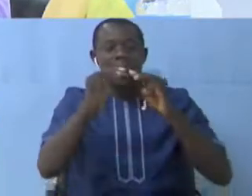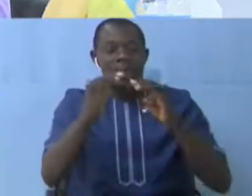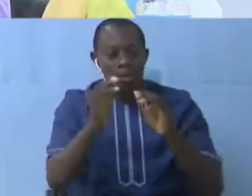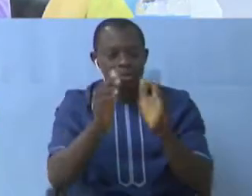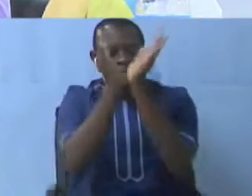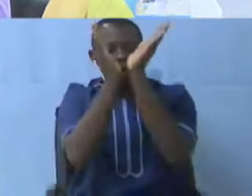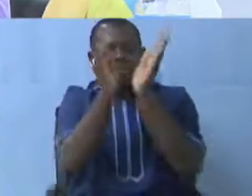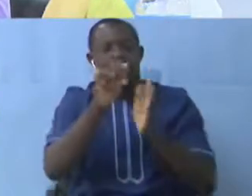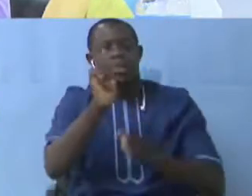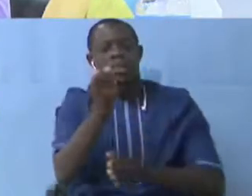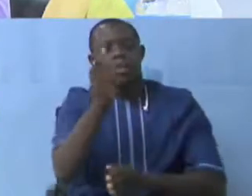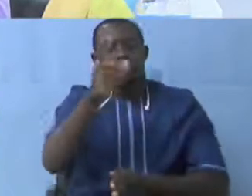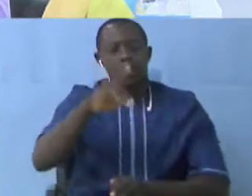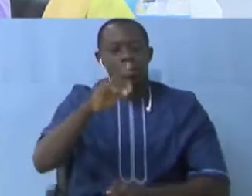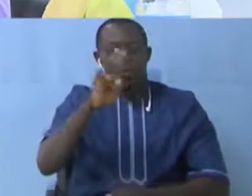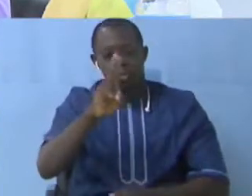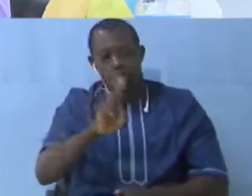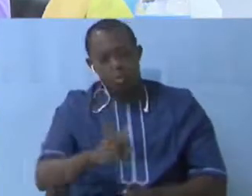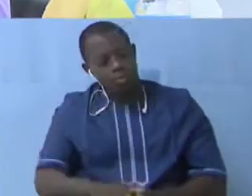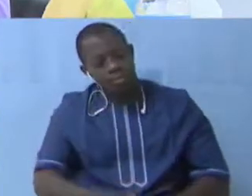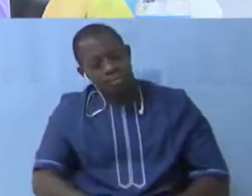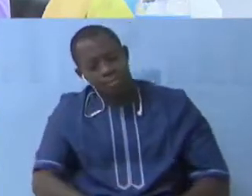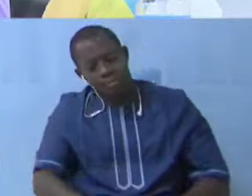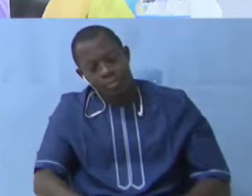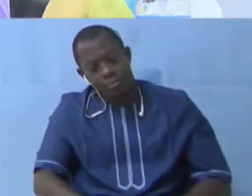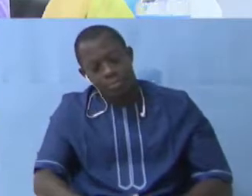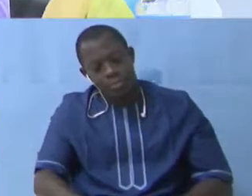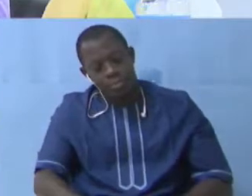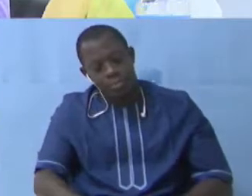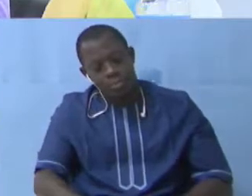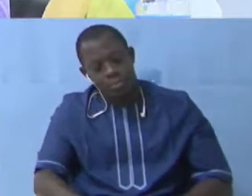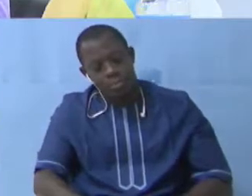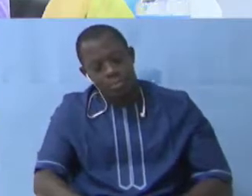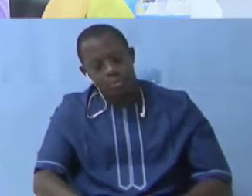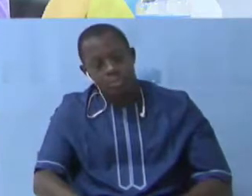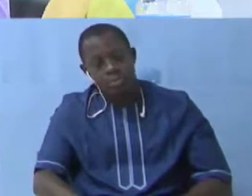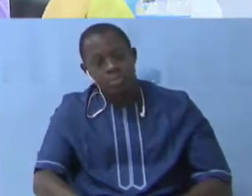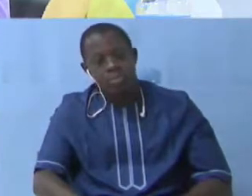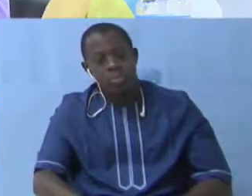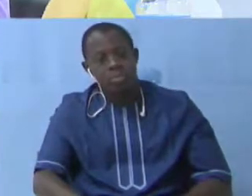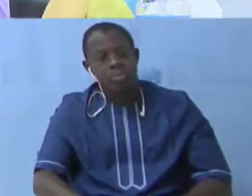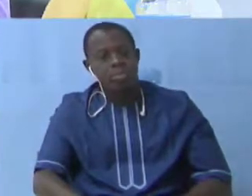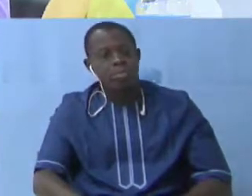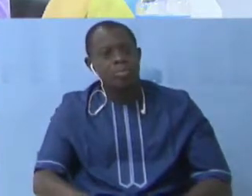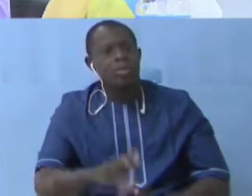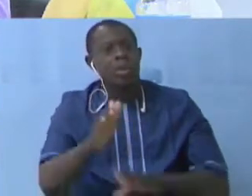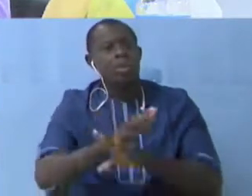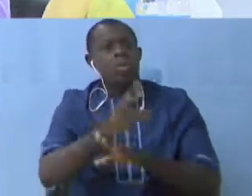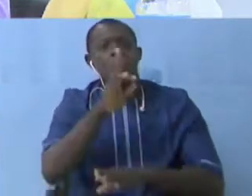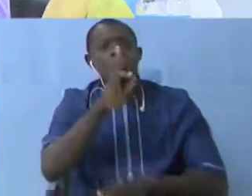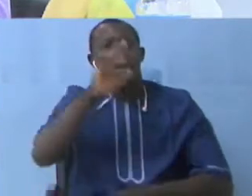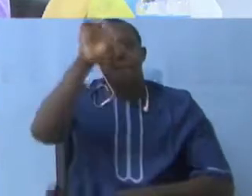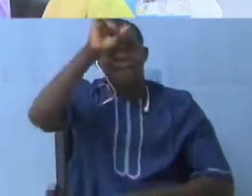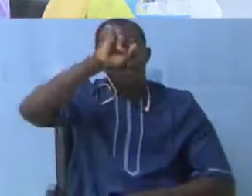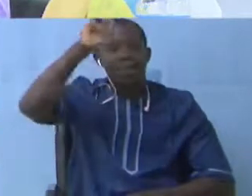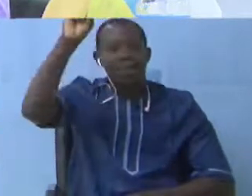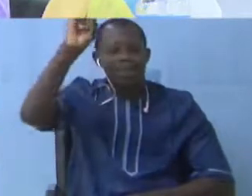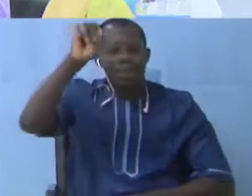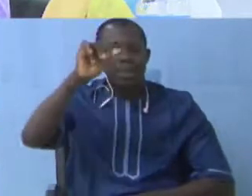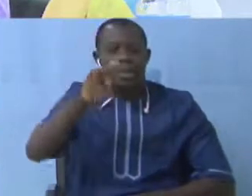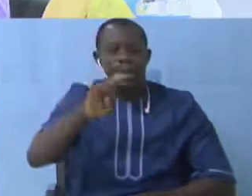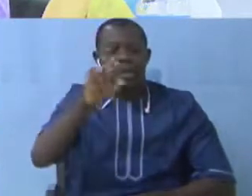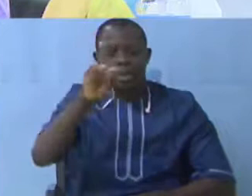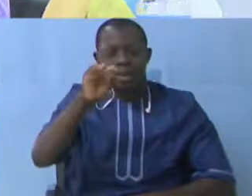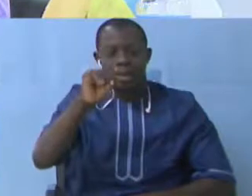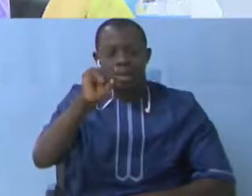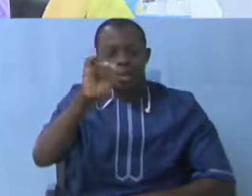Union. The President then, Secretary General Ndeye Tafa Sose, and I went to meet her, the Solicitor